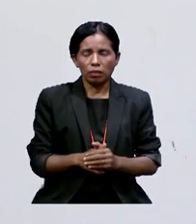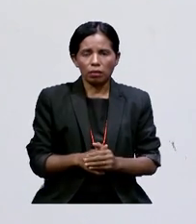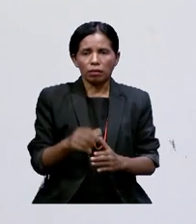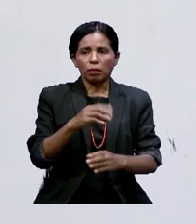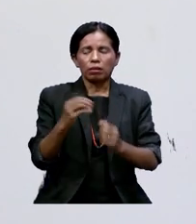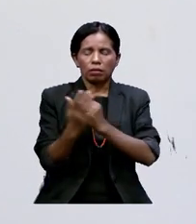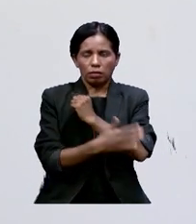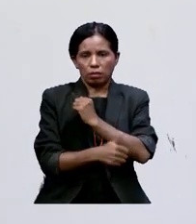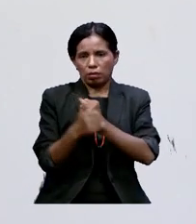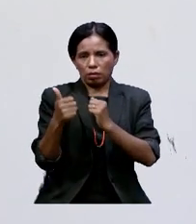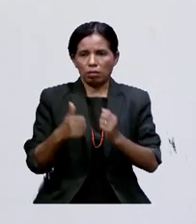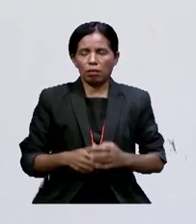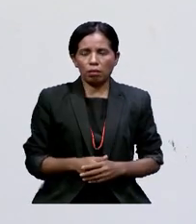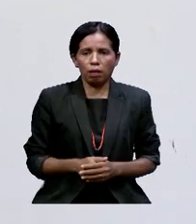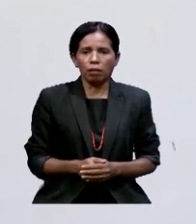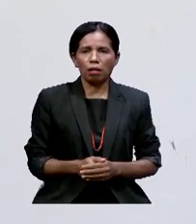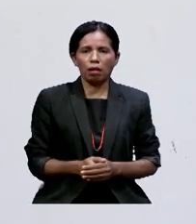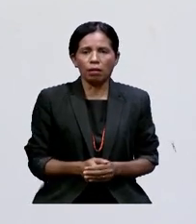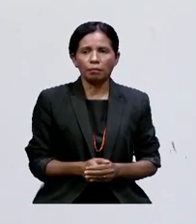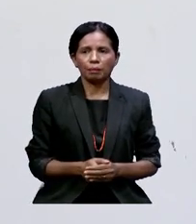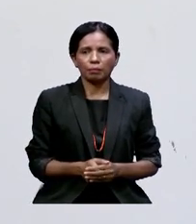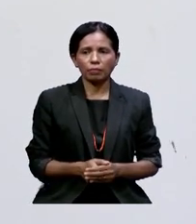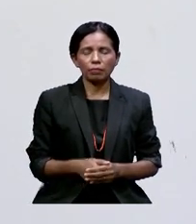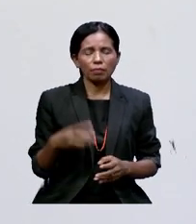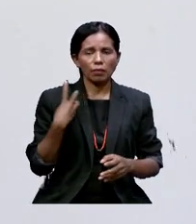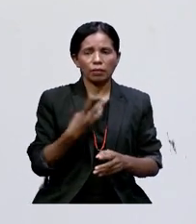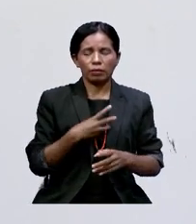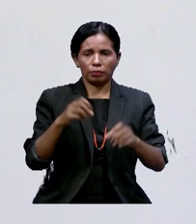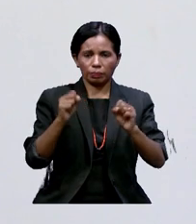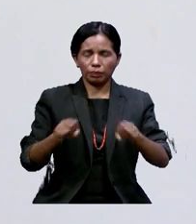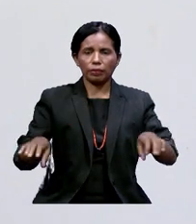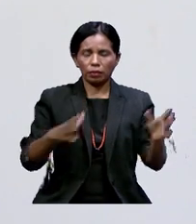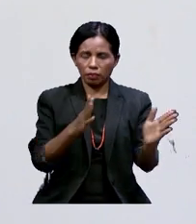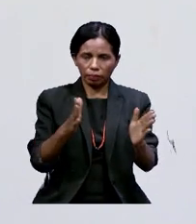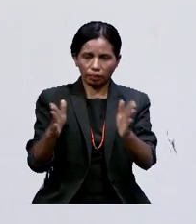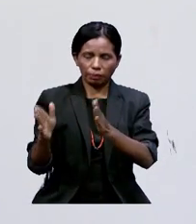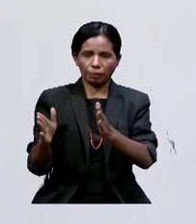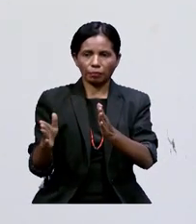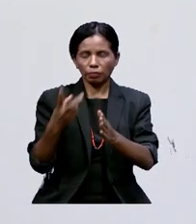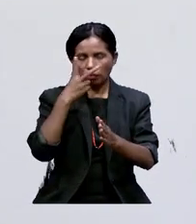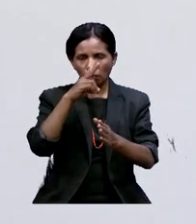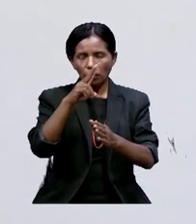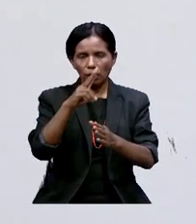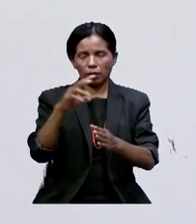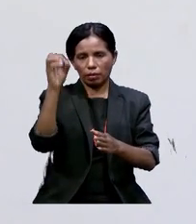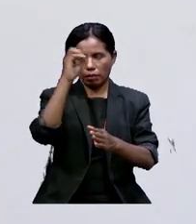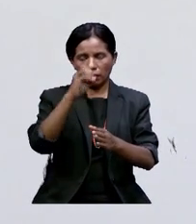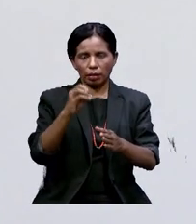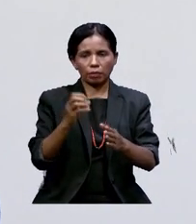or parliaments of each ASEAN member state, including Timor-Leste. As you prepare to assume your full